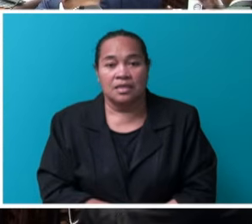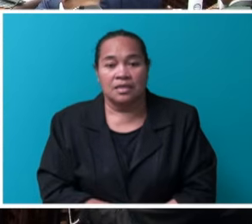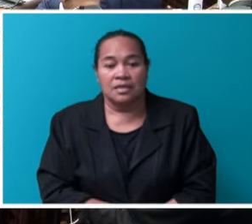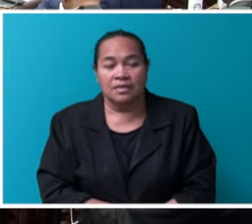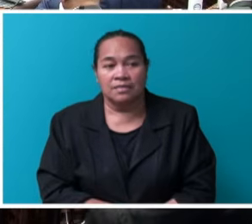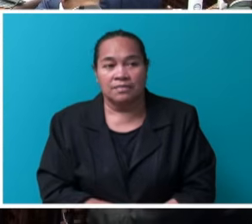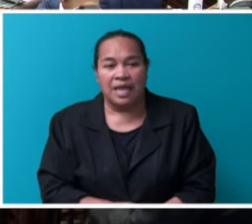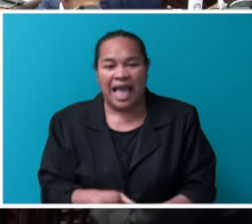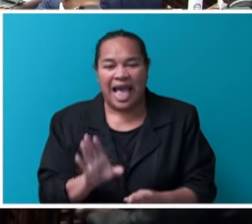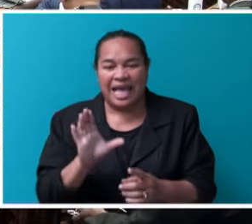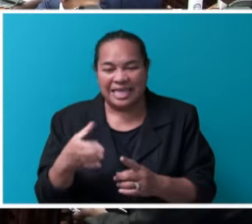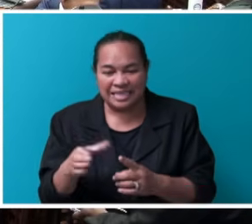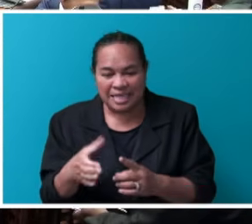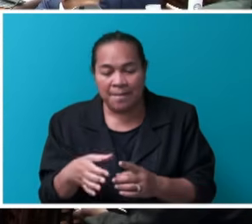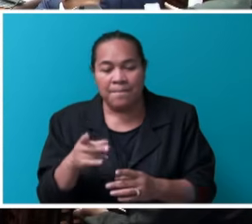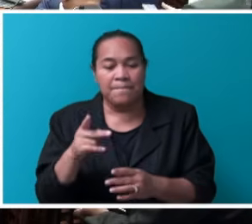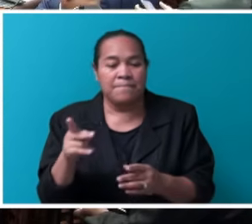Customs Budget Amendment Bill,